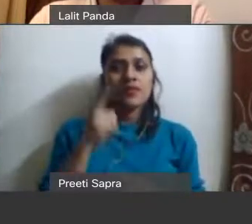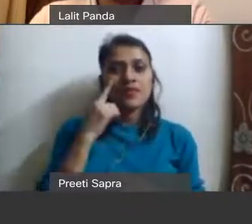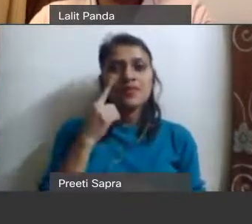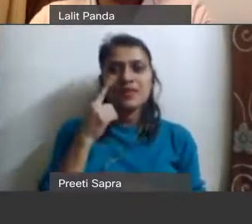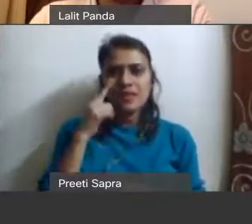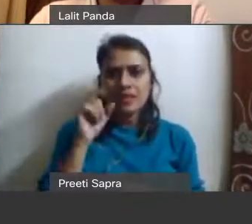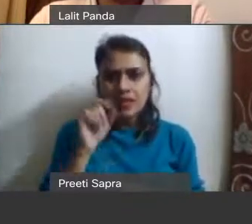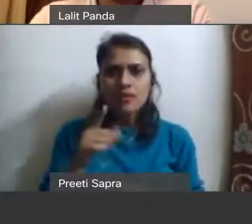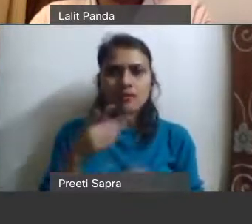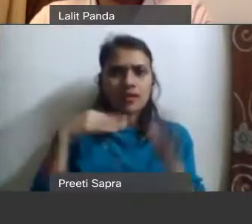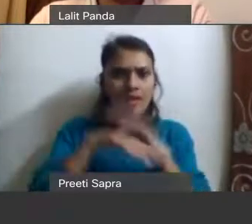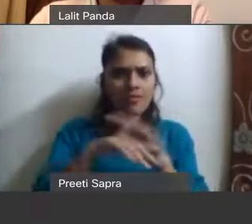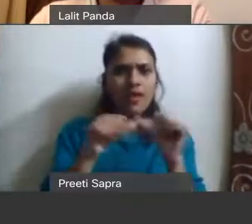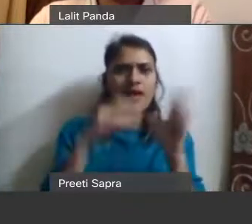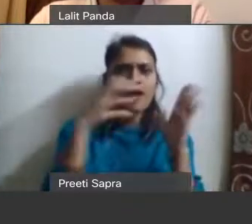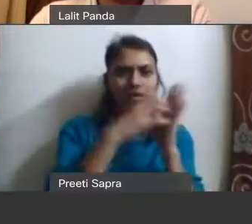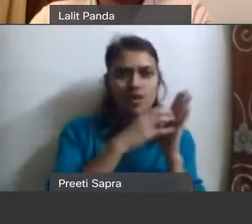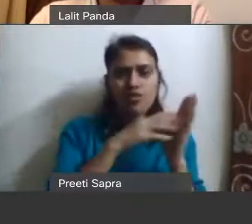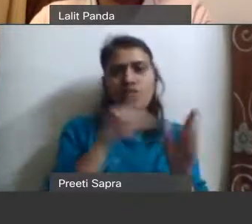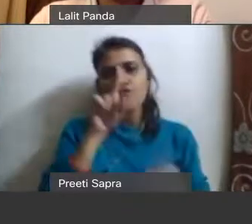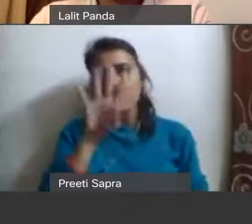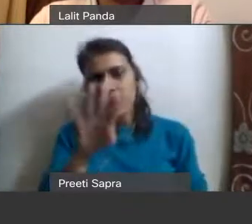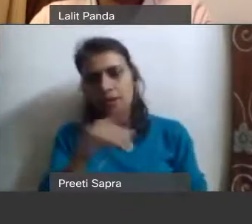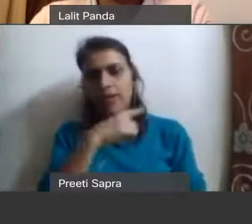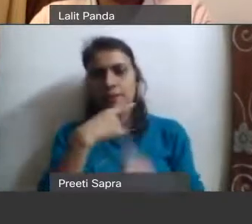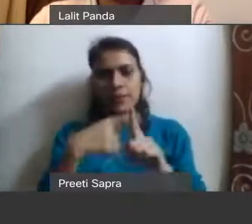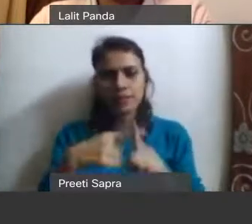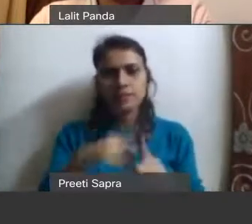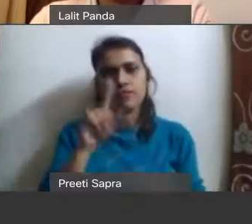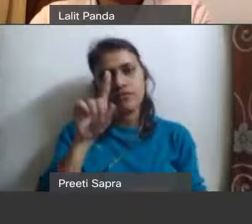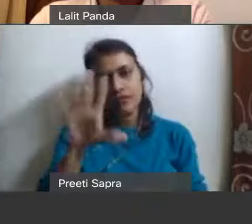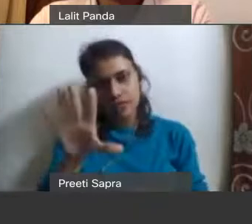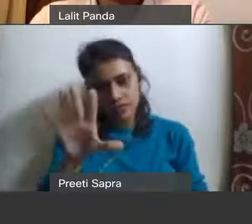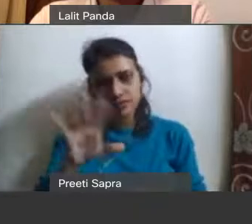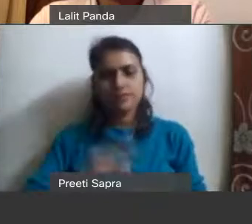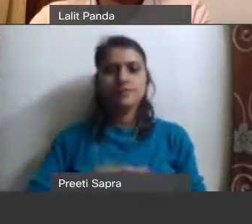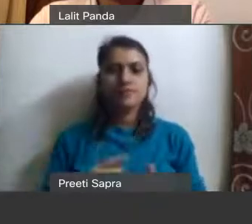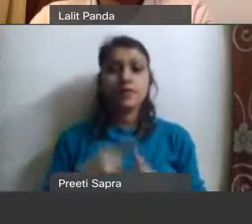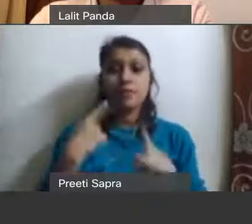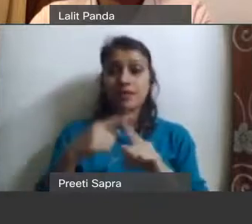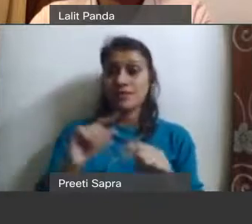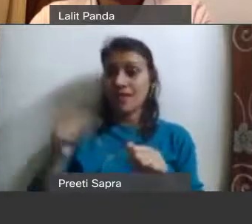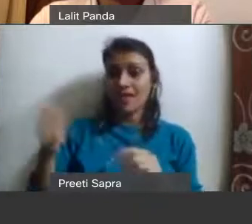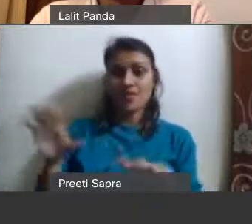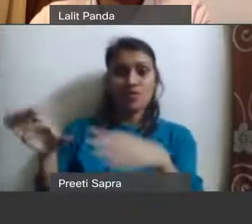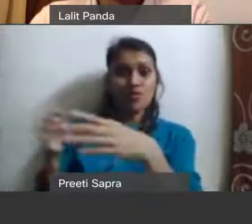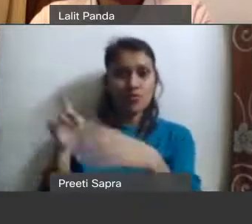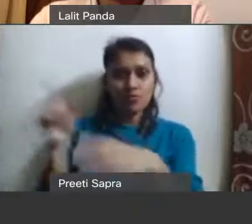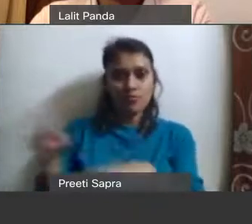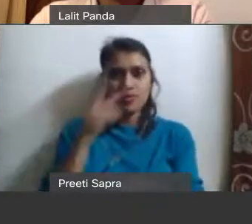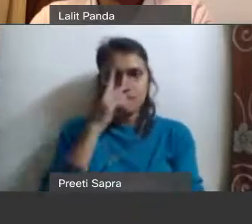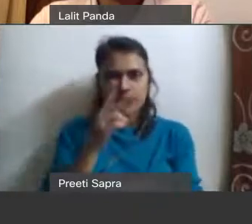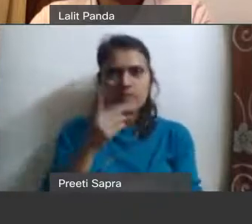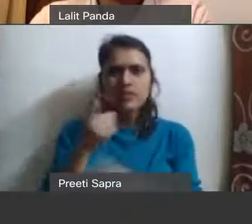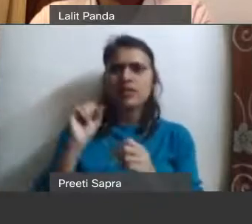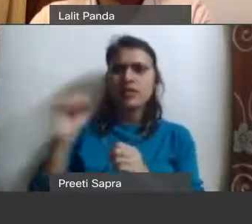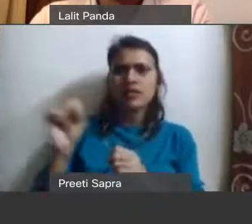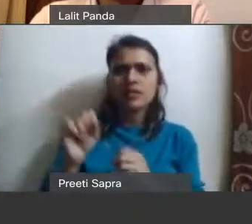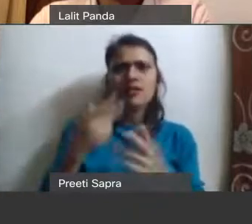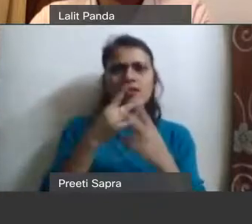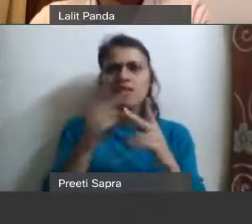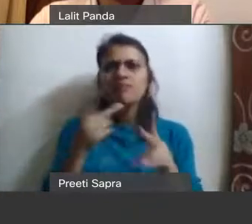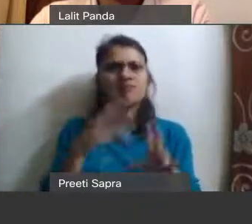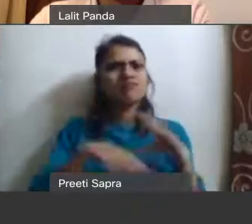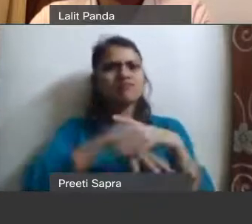test under Articles 14 and 15, then we see that other groups who are facing religious persecution are just excluded